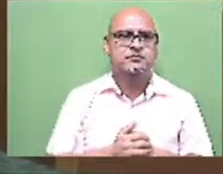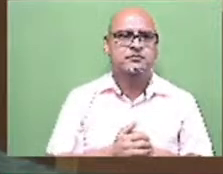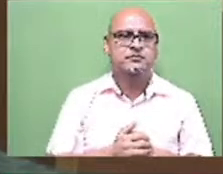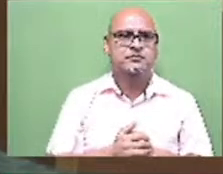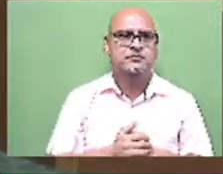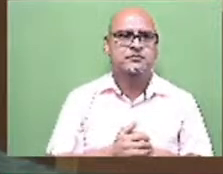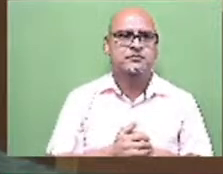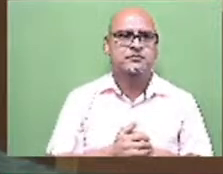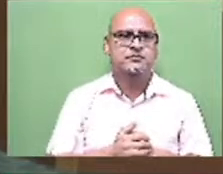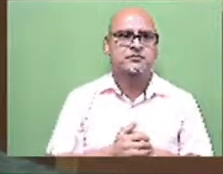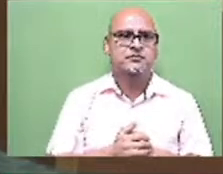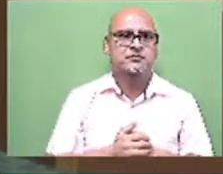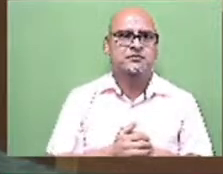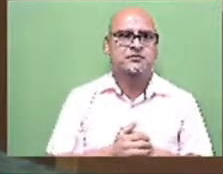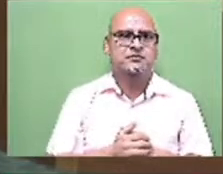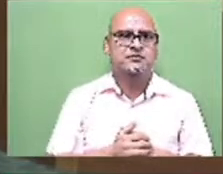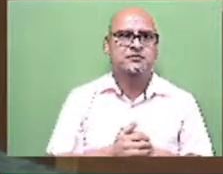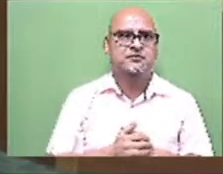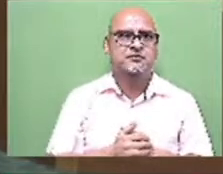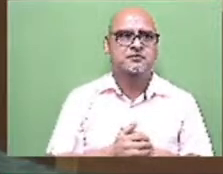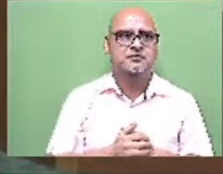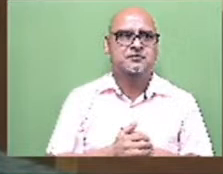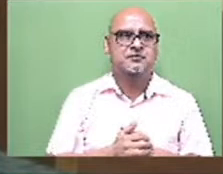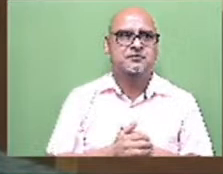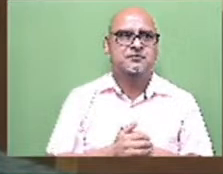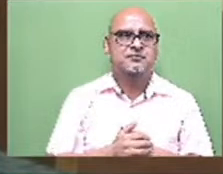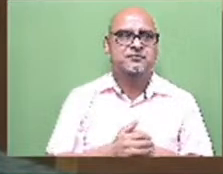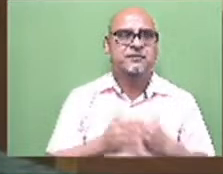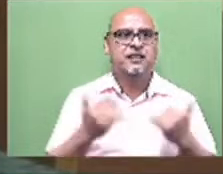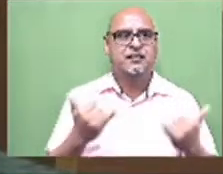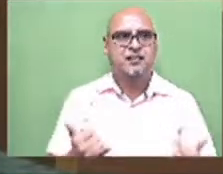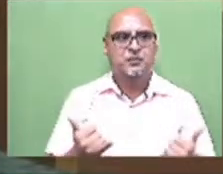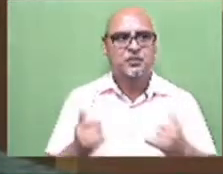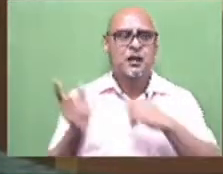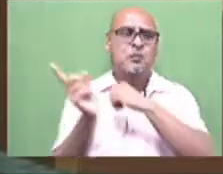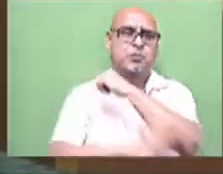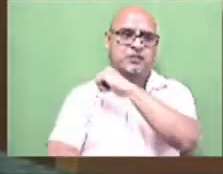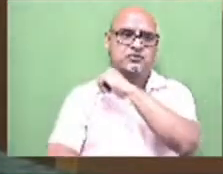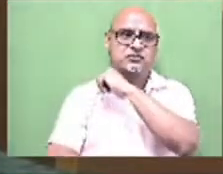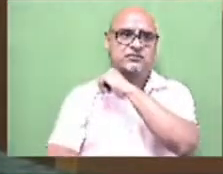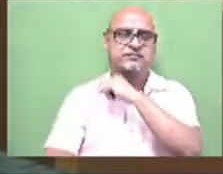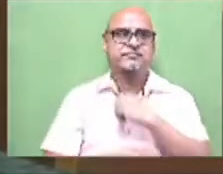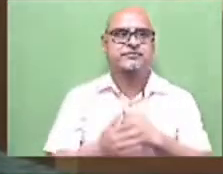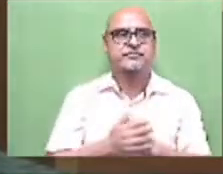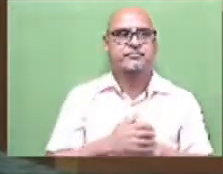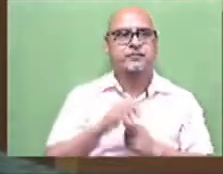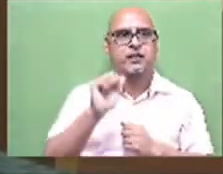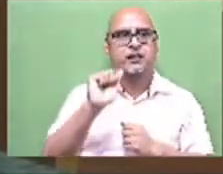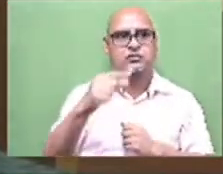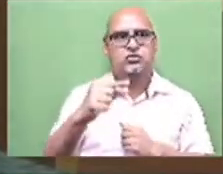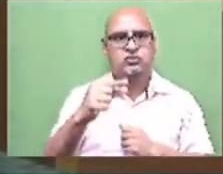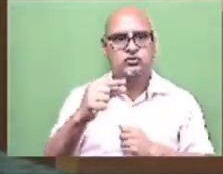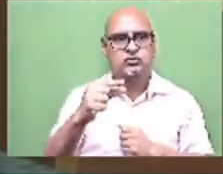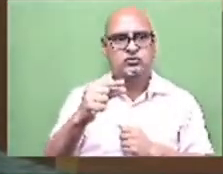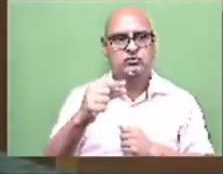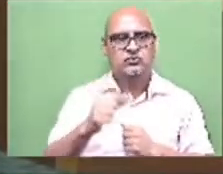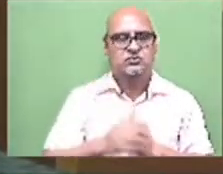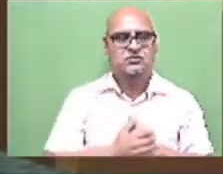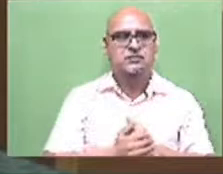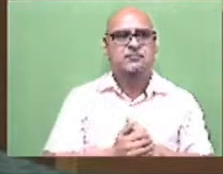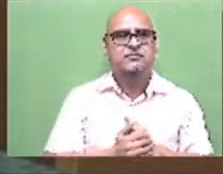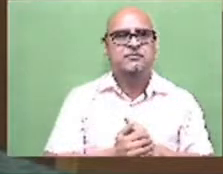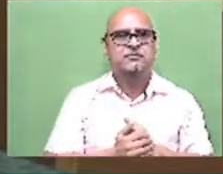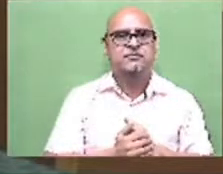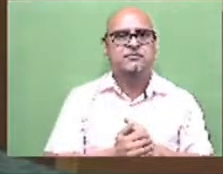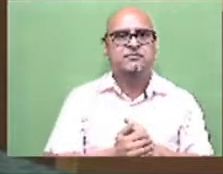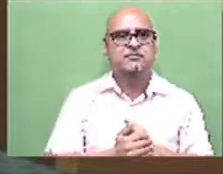Now, the fines that the AG outlined with regards to not wearing a mask, increasing first